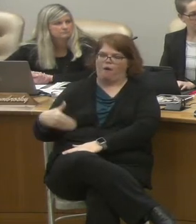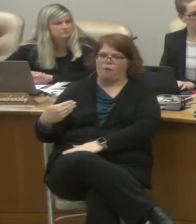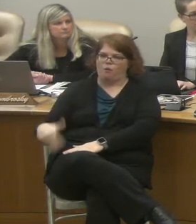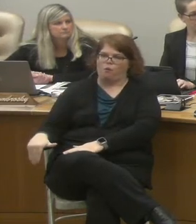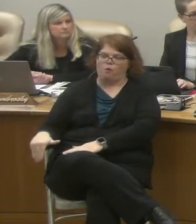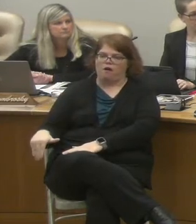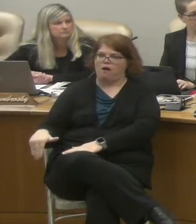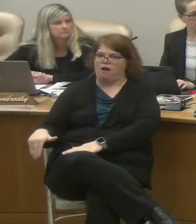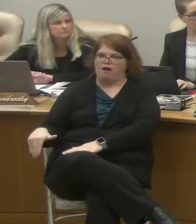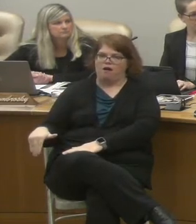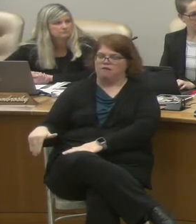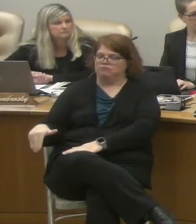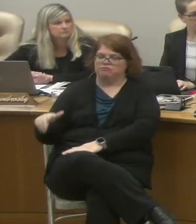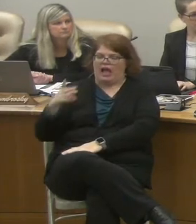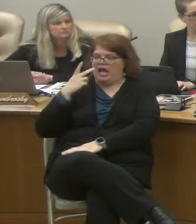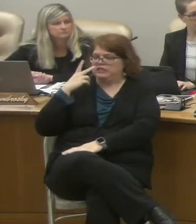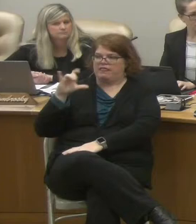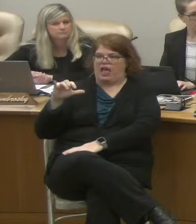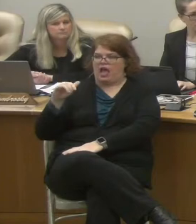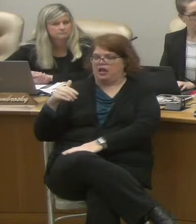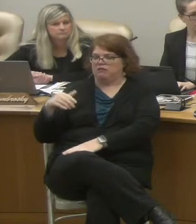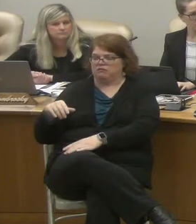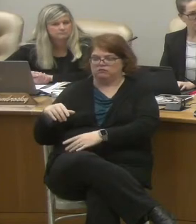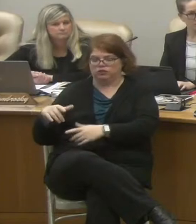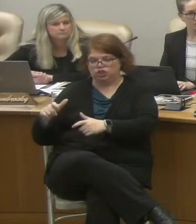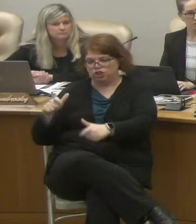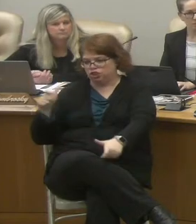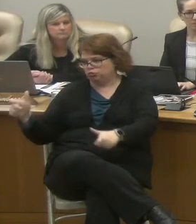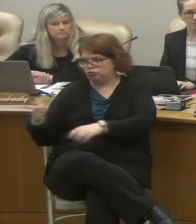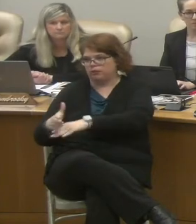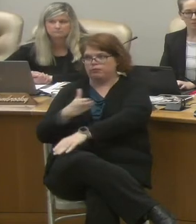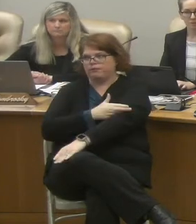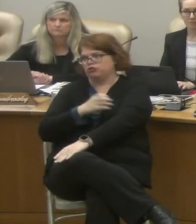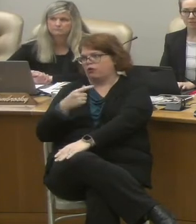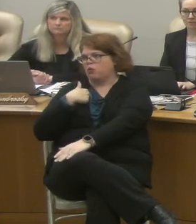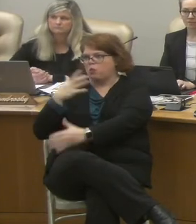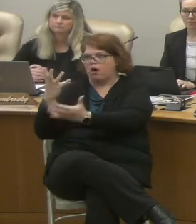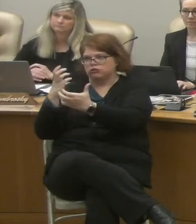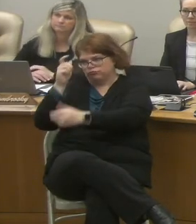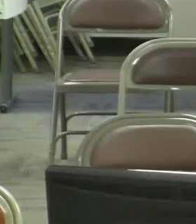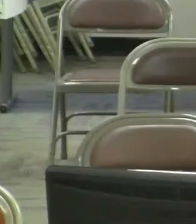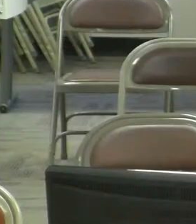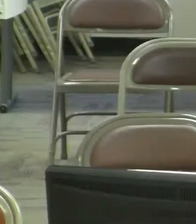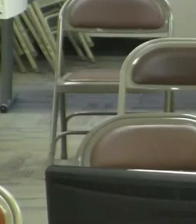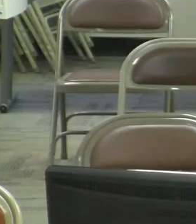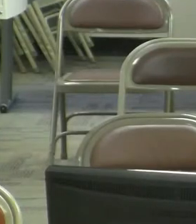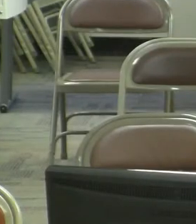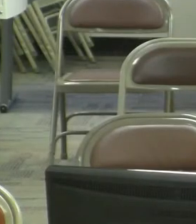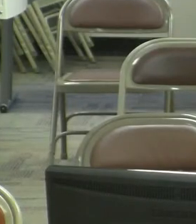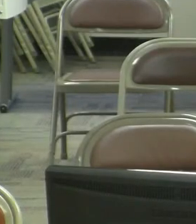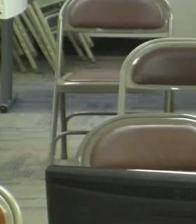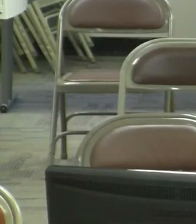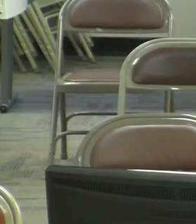that I see that as a tremendous Improvement and we want to just congratulate you on that